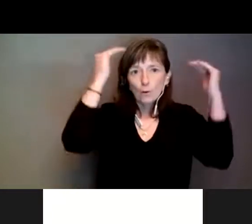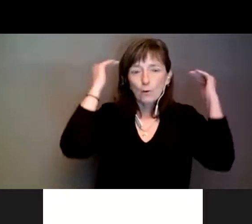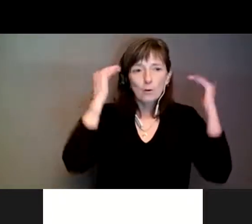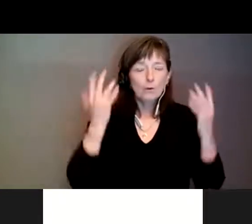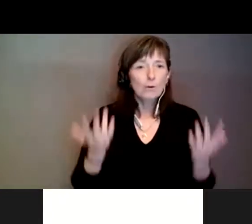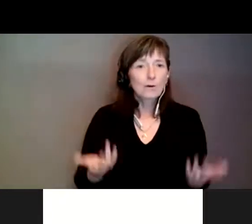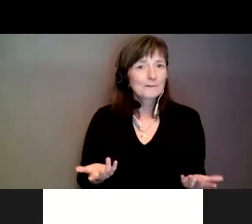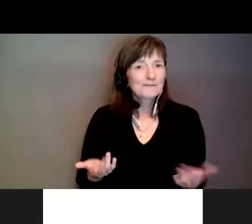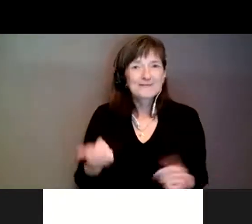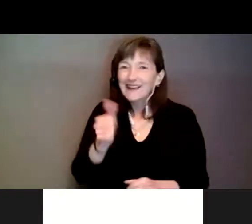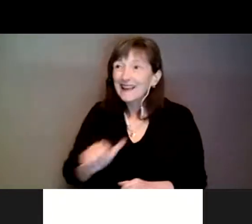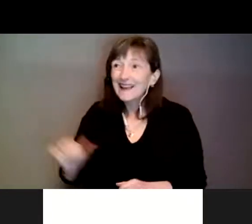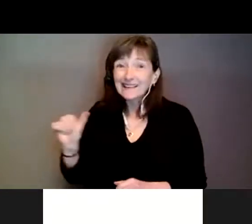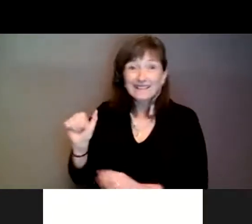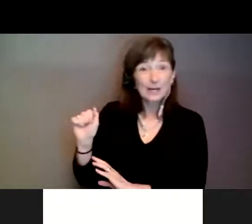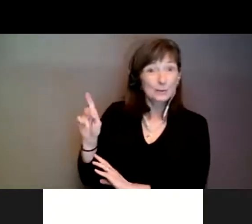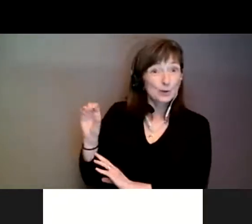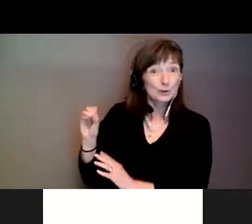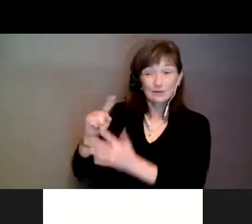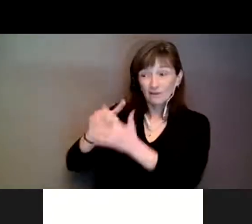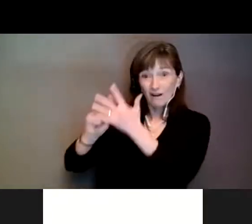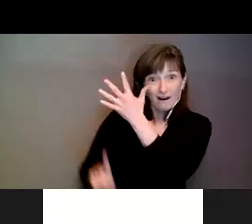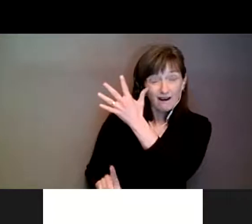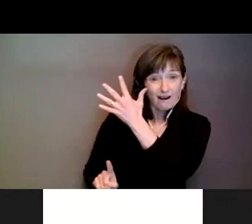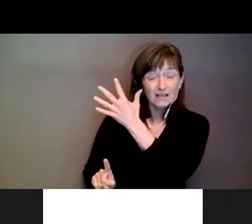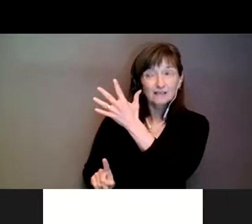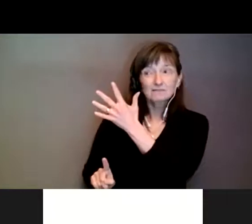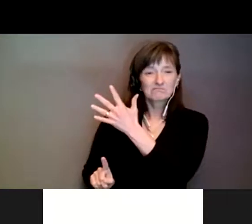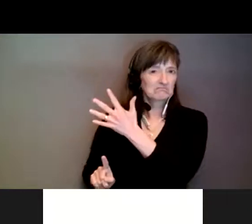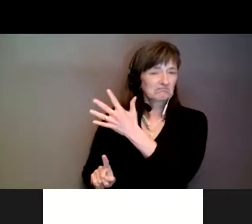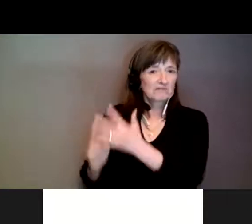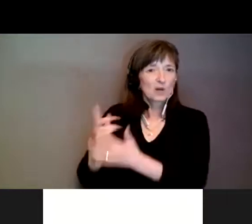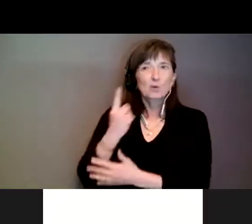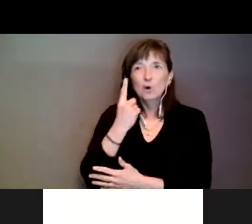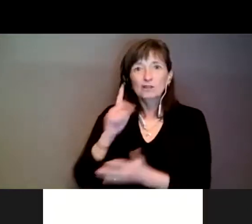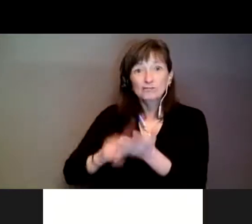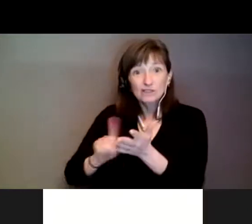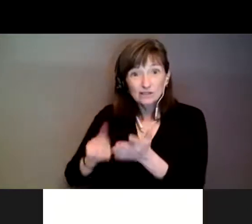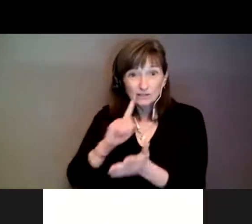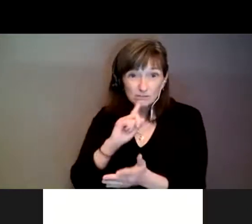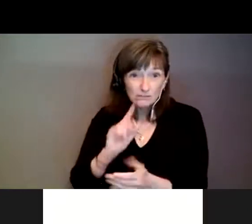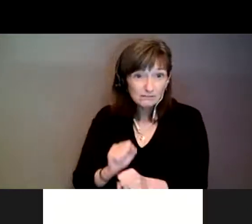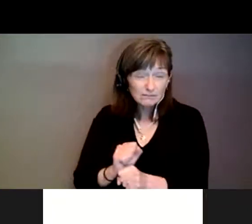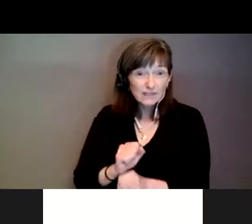abuse that was reported, there's one statistic that says it's gone up over 83%.